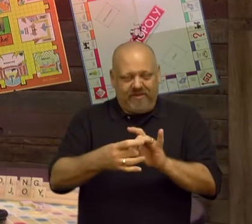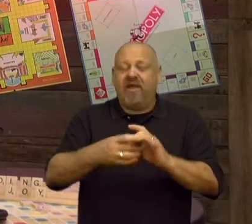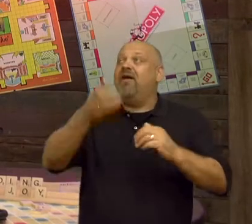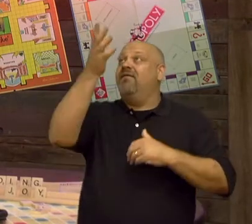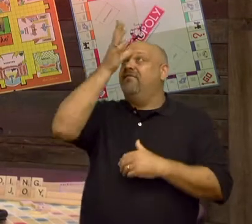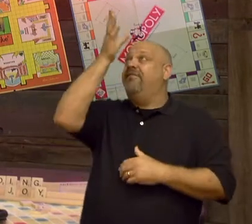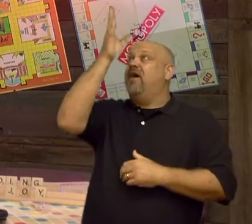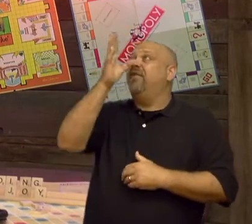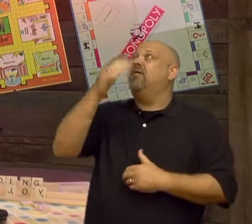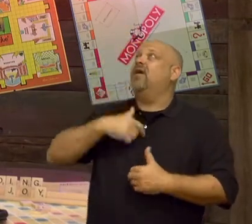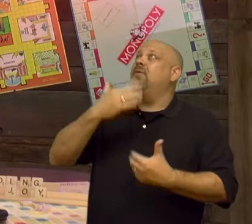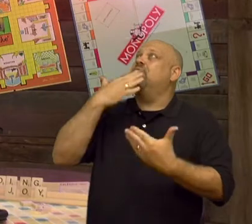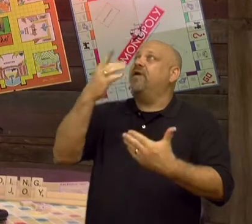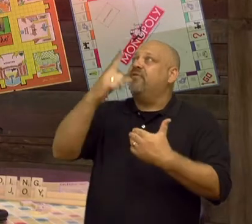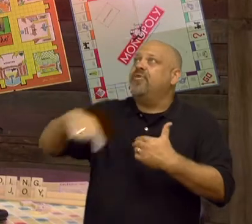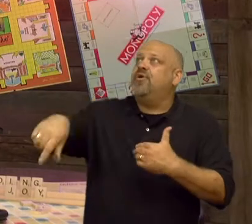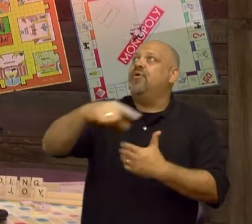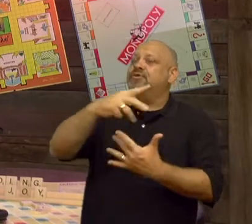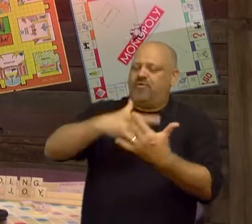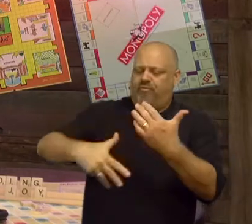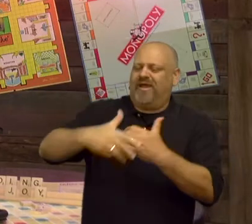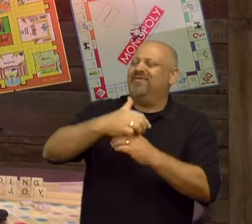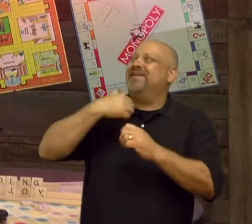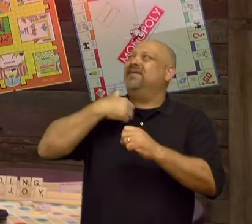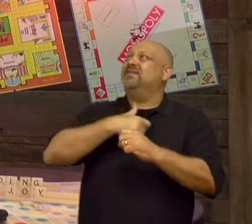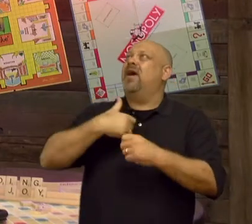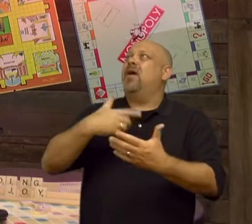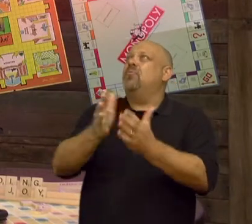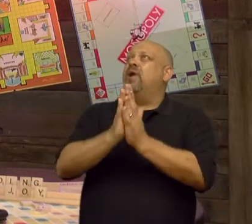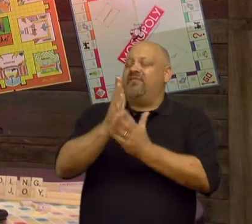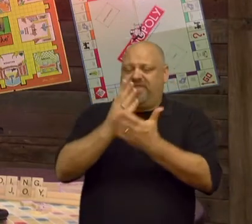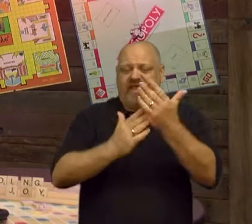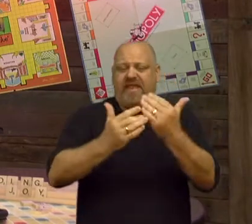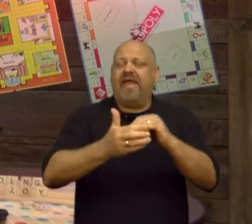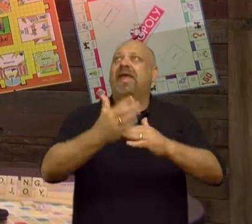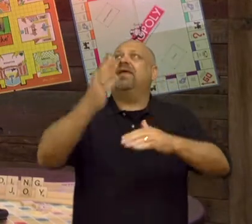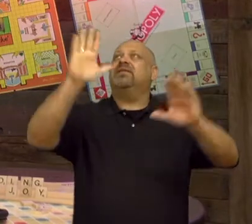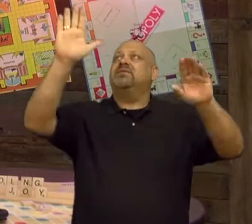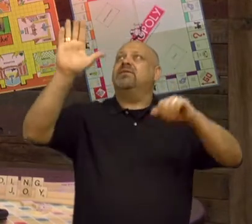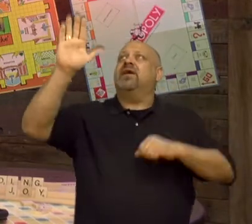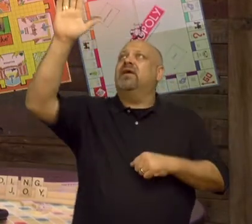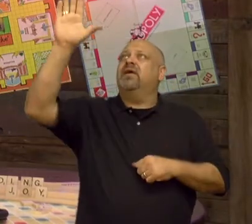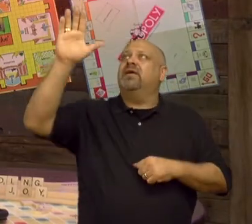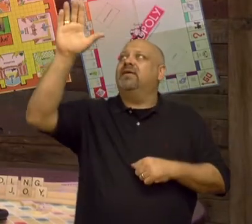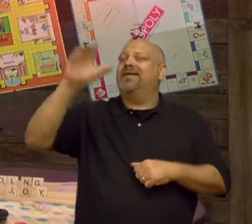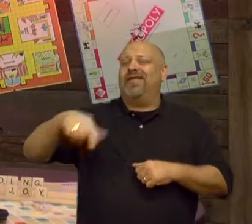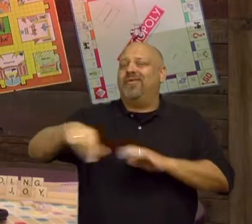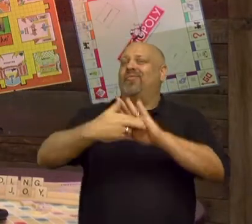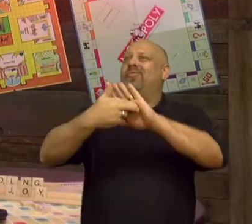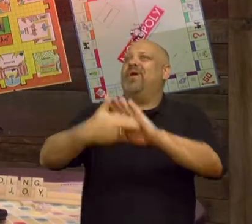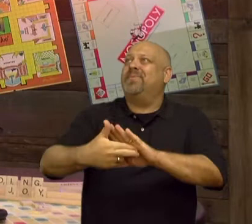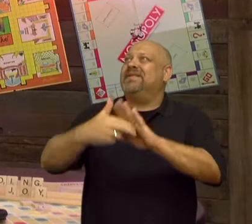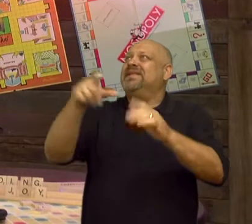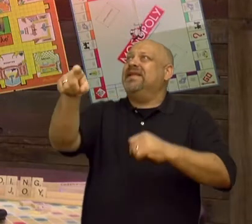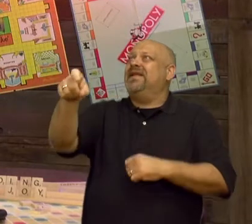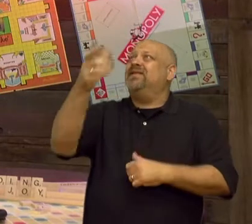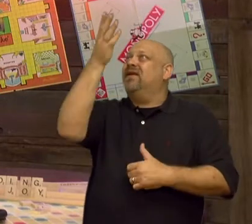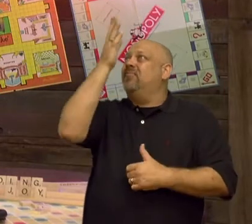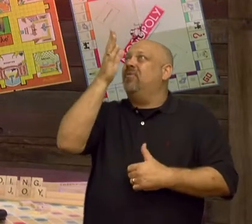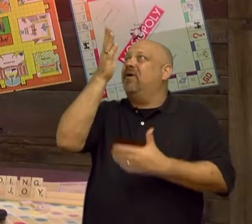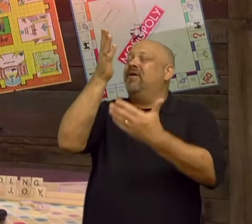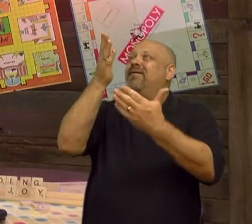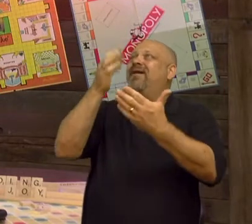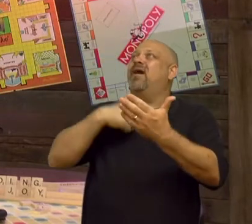in unity. Let's pray. Father, I pray for those around us. I pray for the hands that were lifted. They